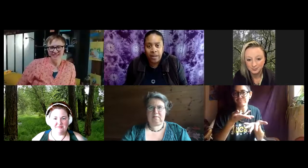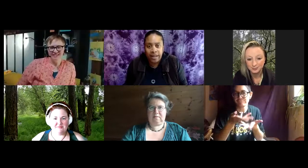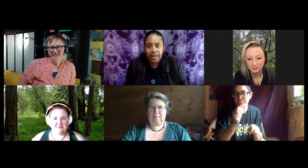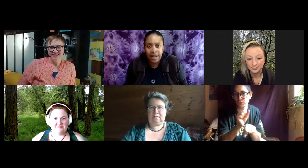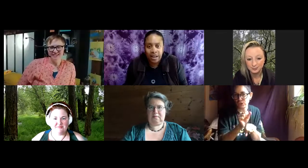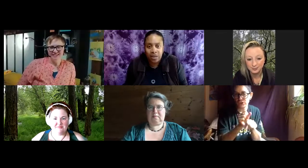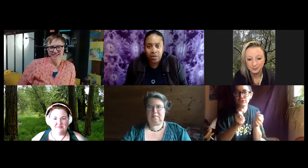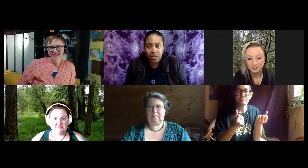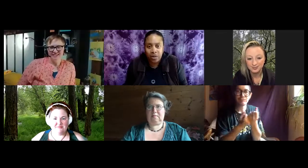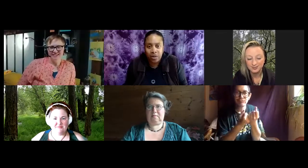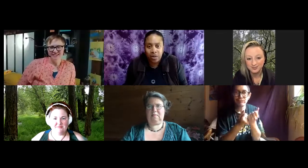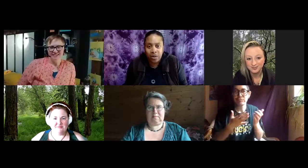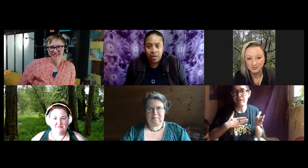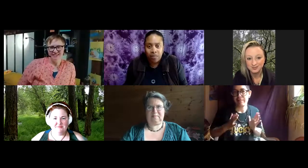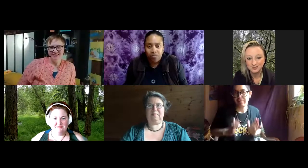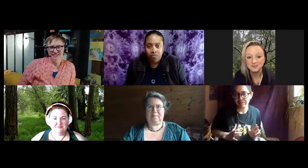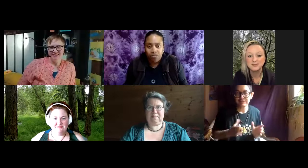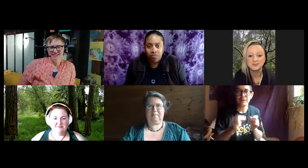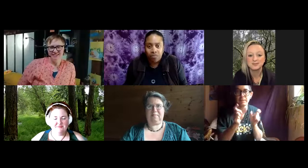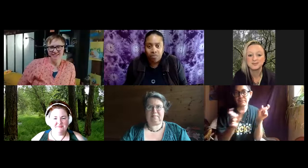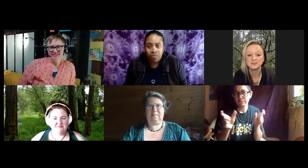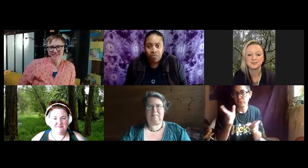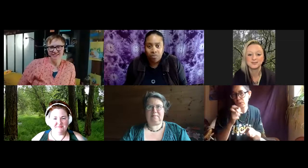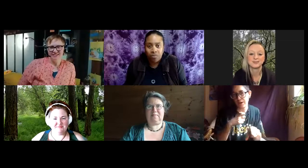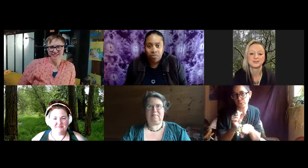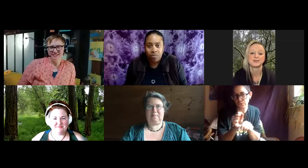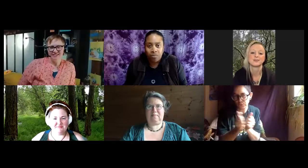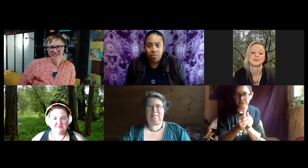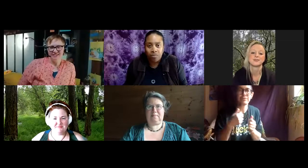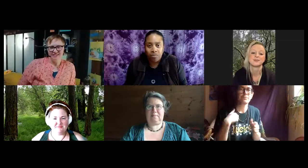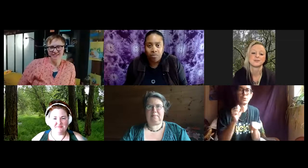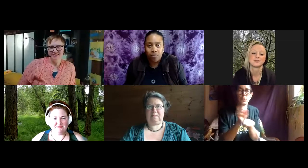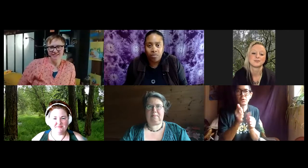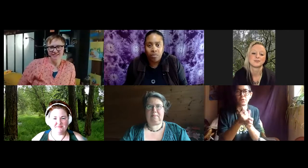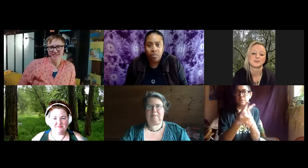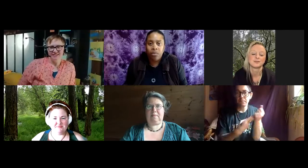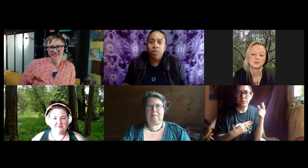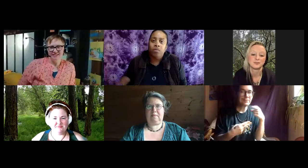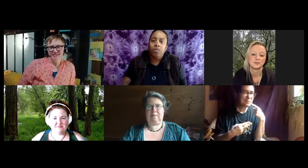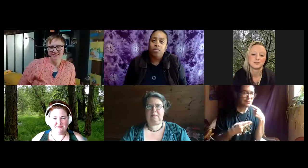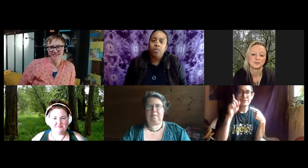modalities that I use.